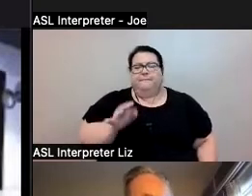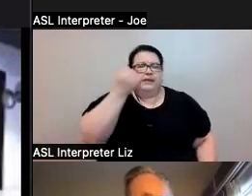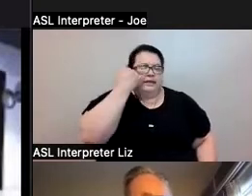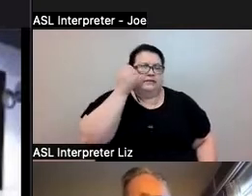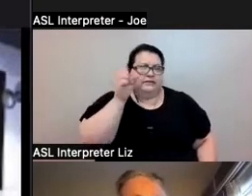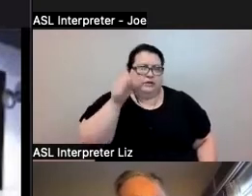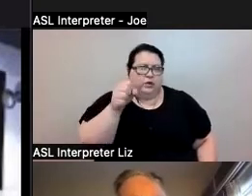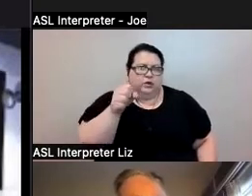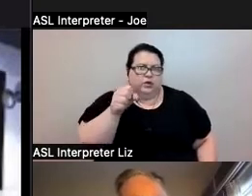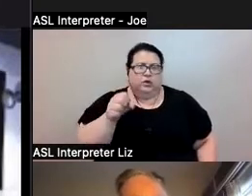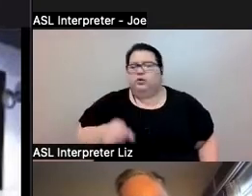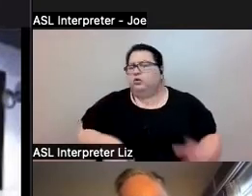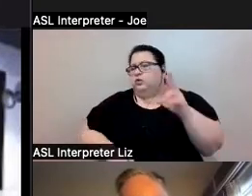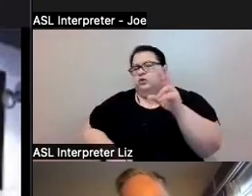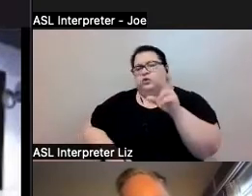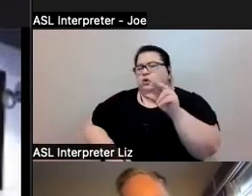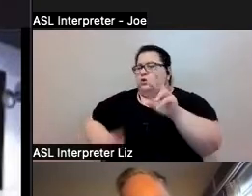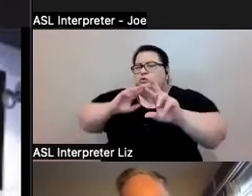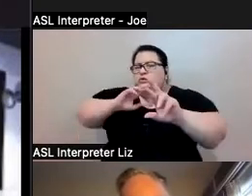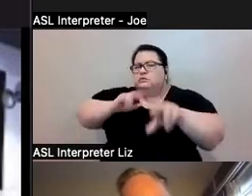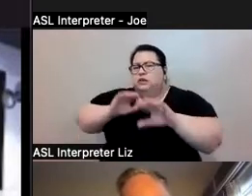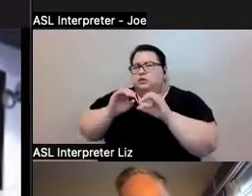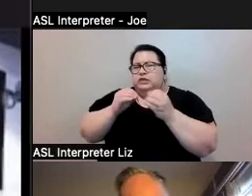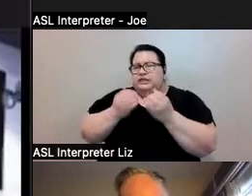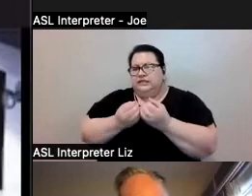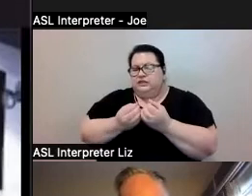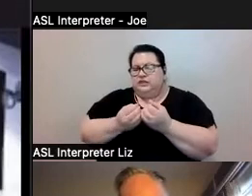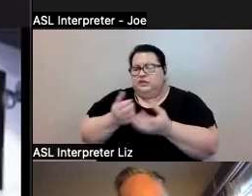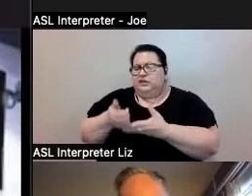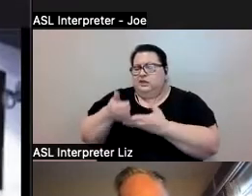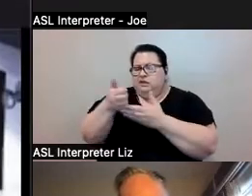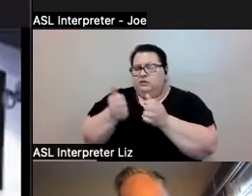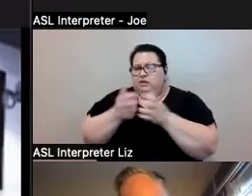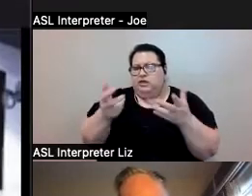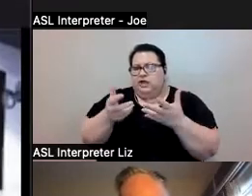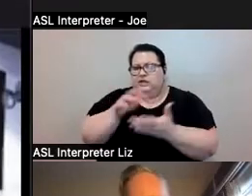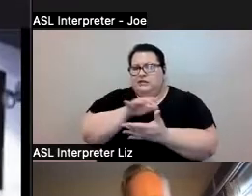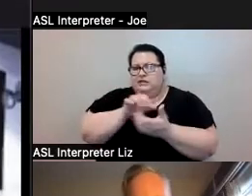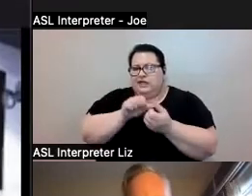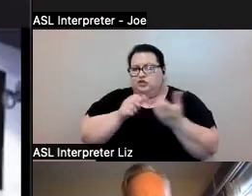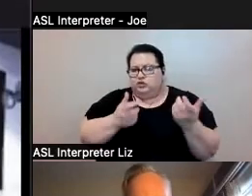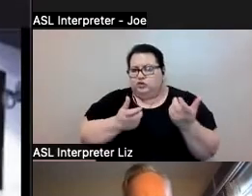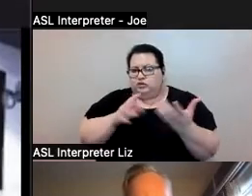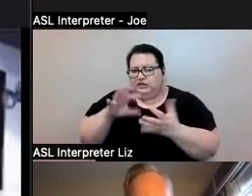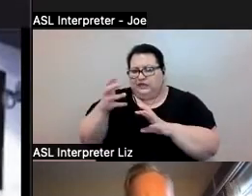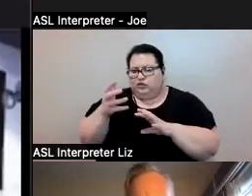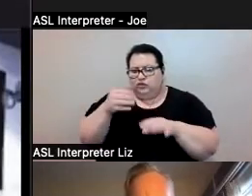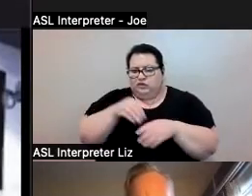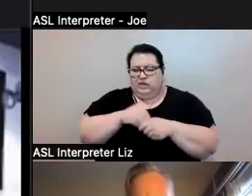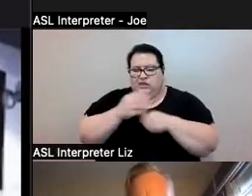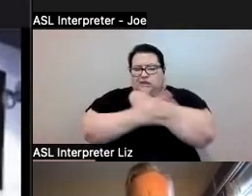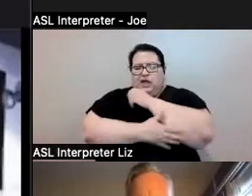is, no, it's a response organization that helps with a lot of disasters around the country and